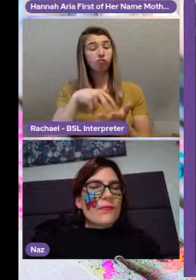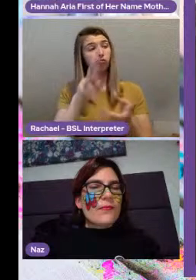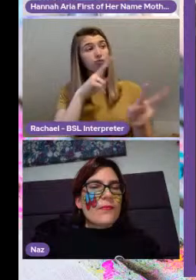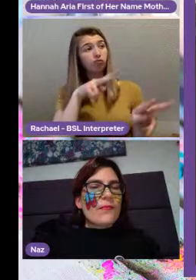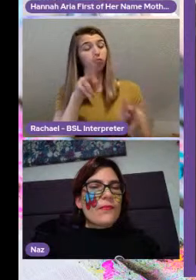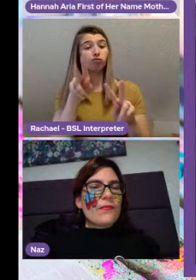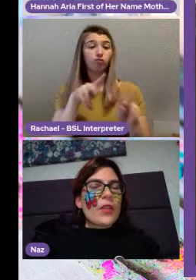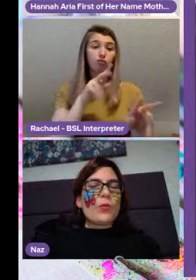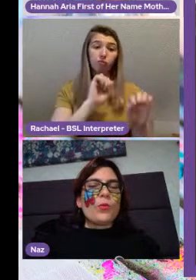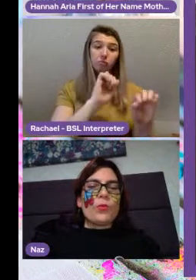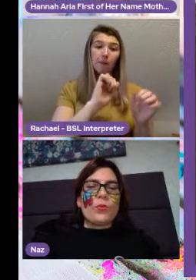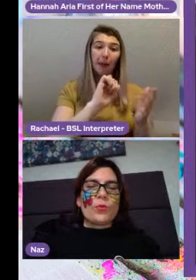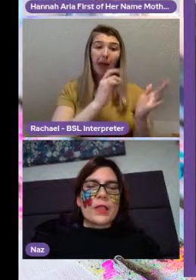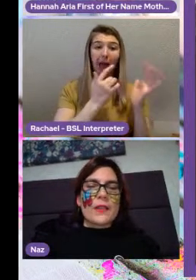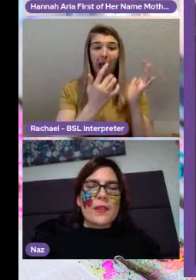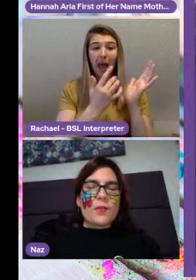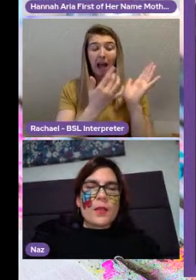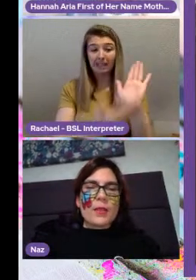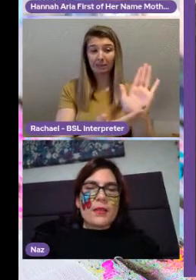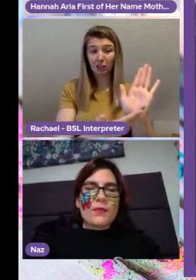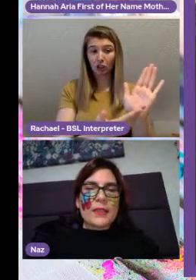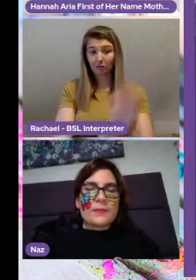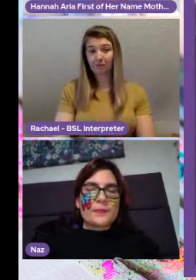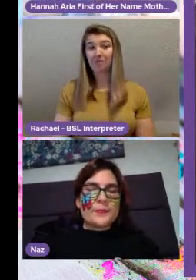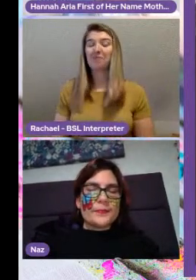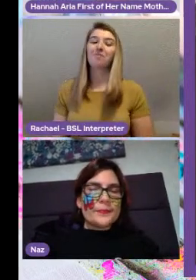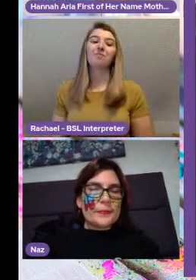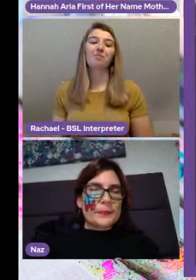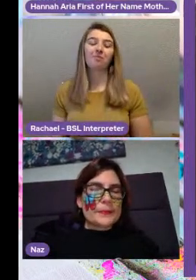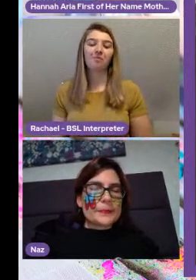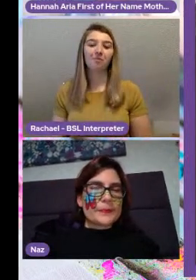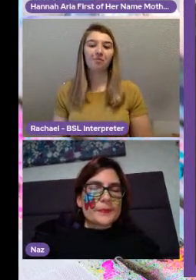print exhibition, which will be amazing. I hope that'd be lovely.